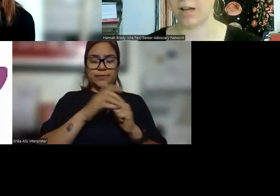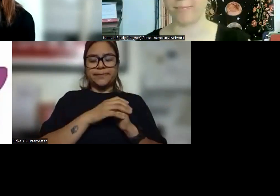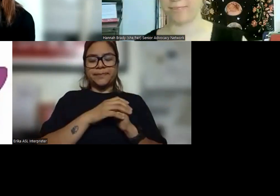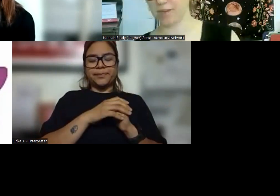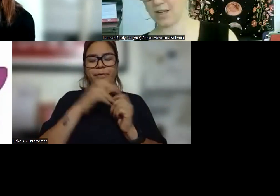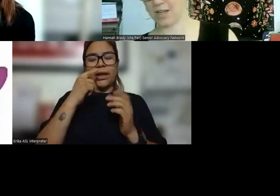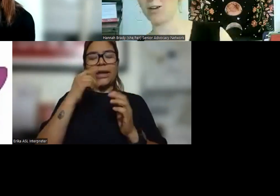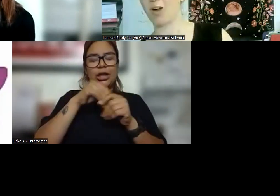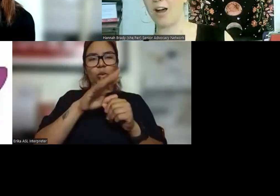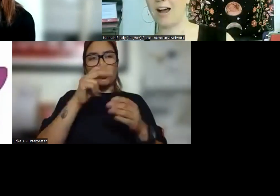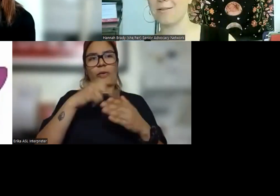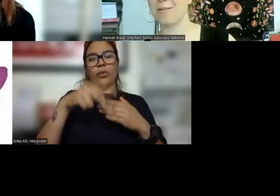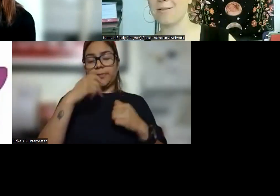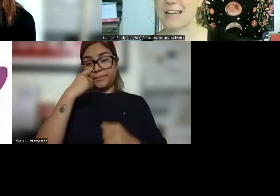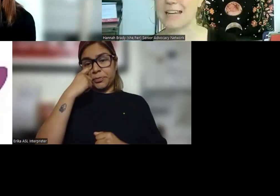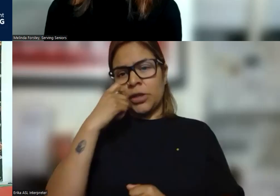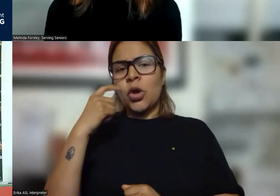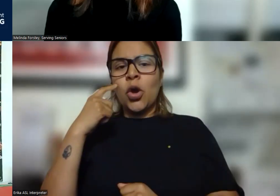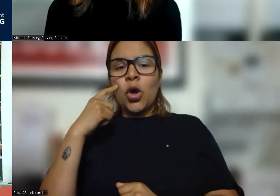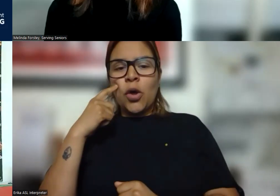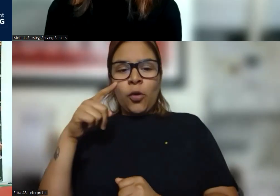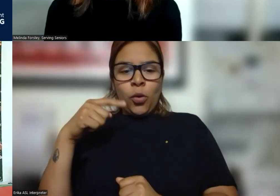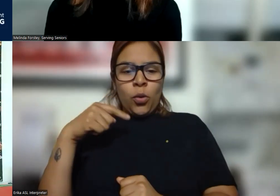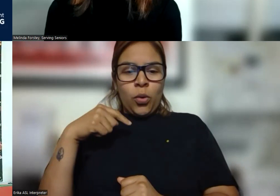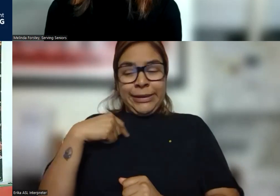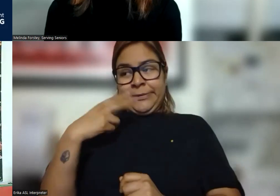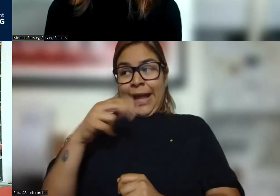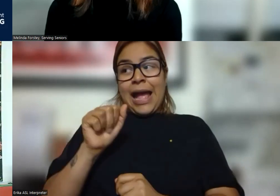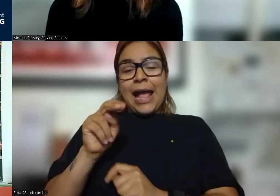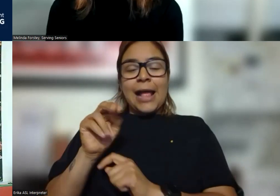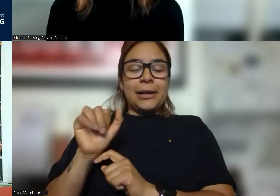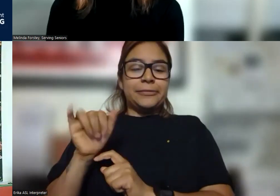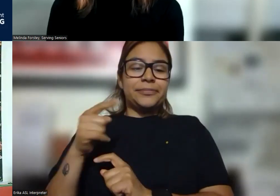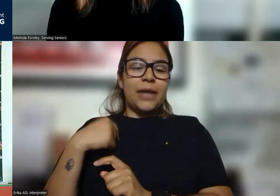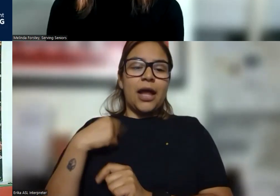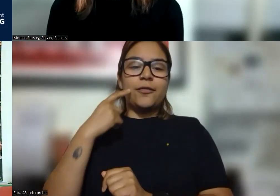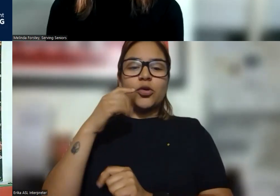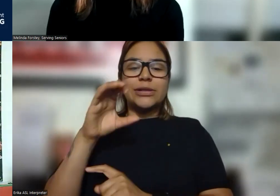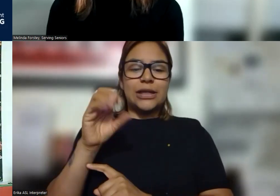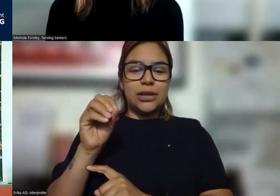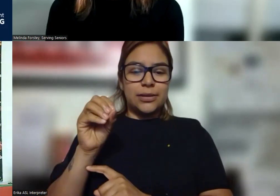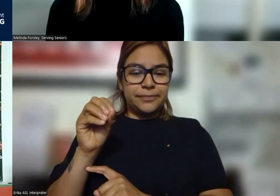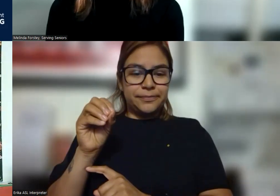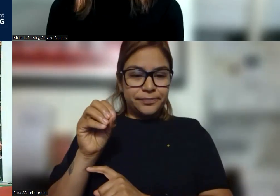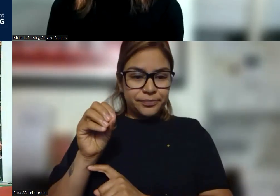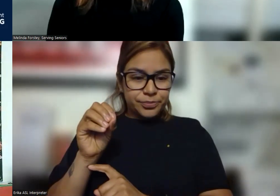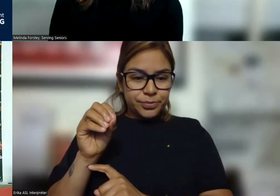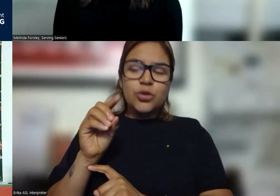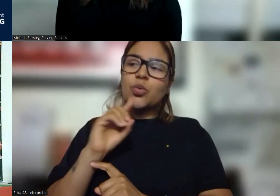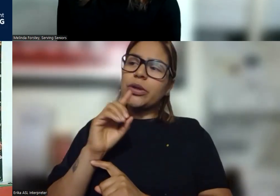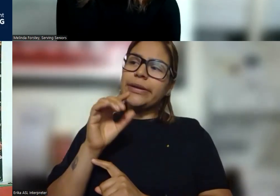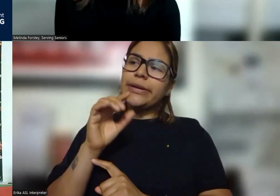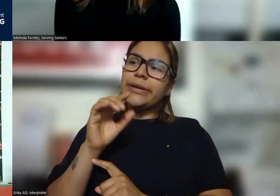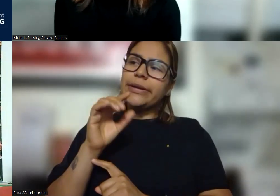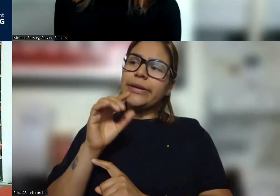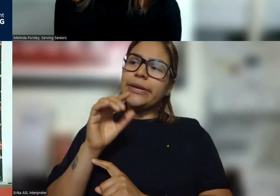So I will say, you know, our COC, we are definitely in a growth period right